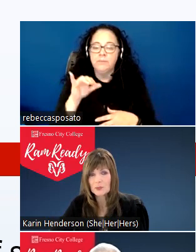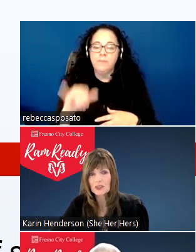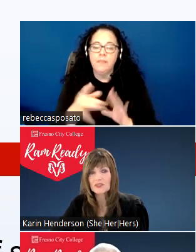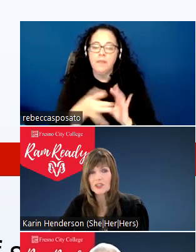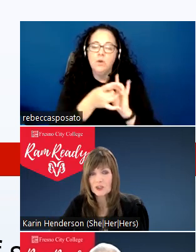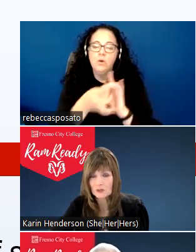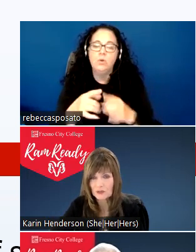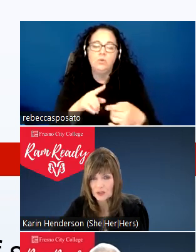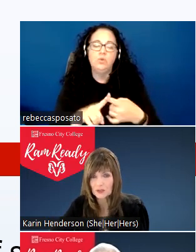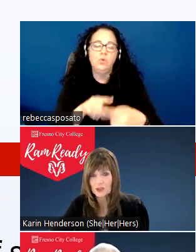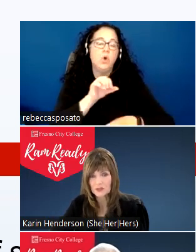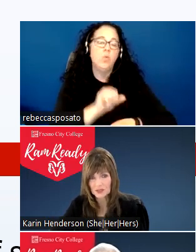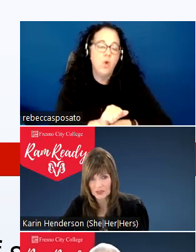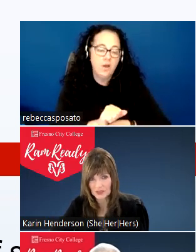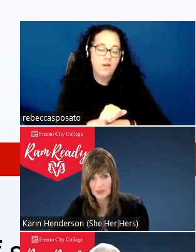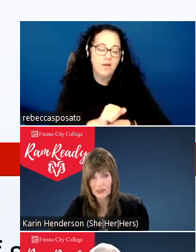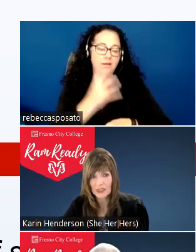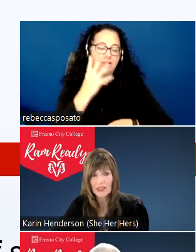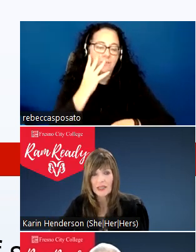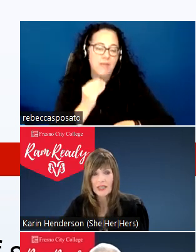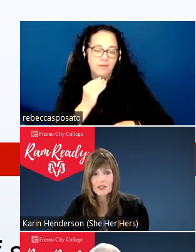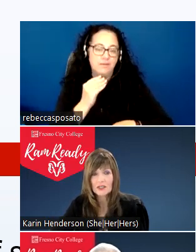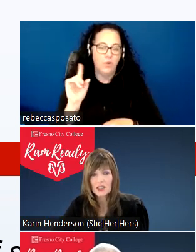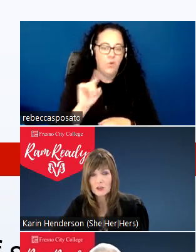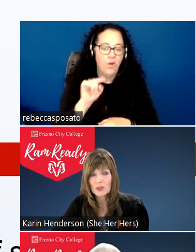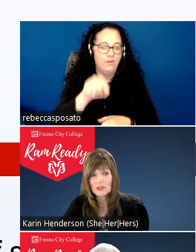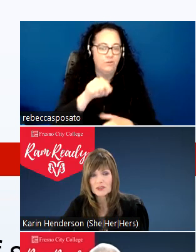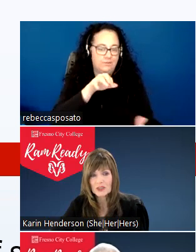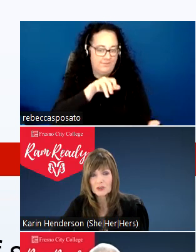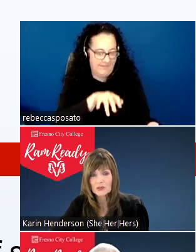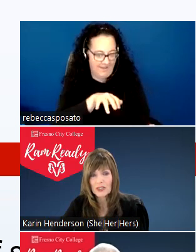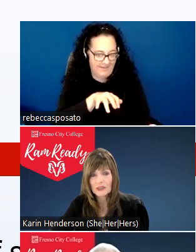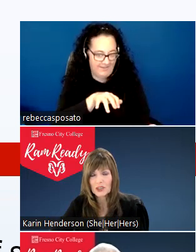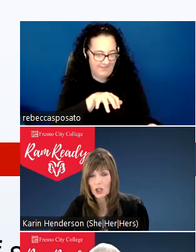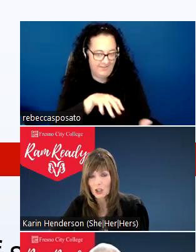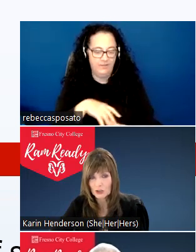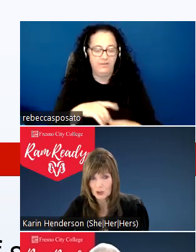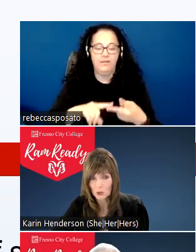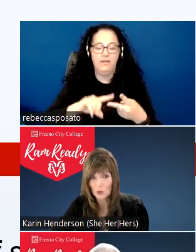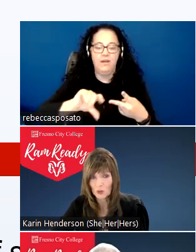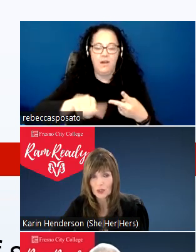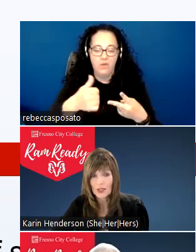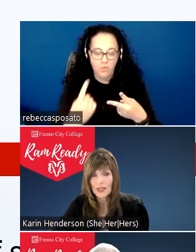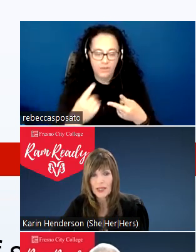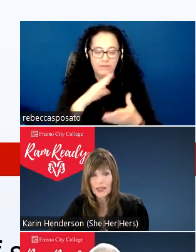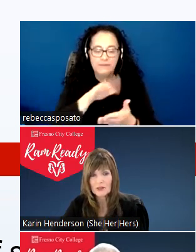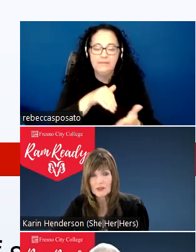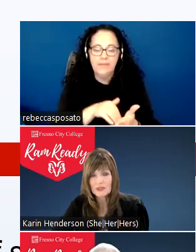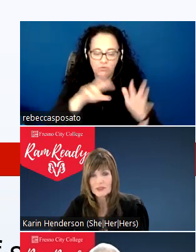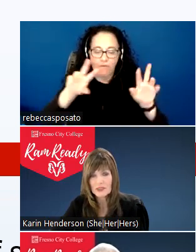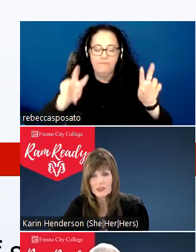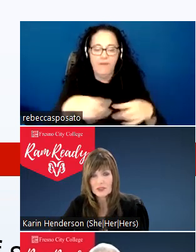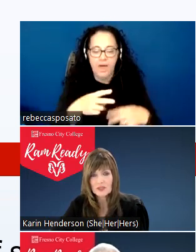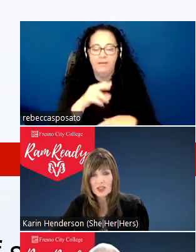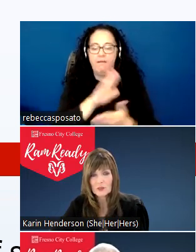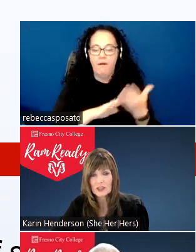career-related experience in your field of study. And then the other one is Central Valley College Corps. And